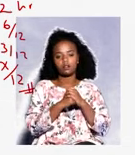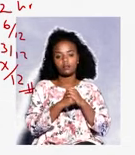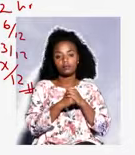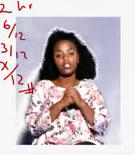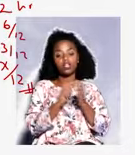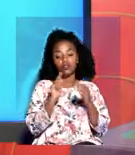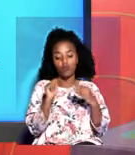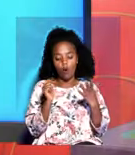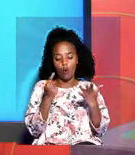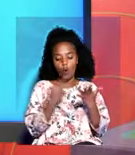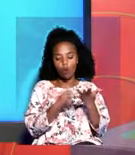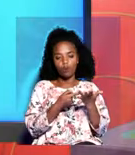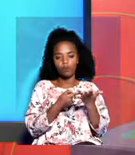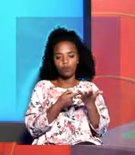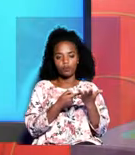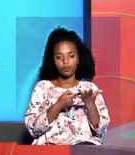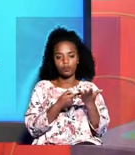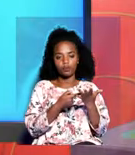So